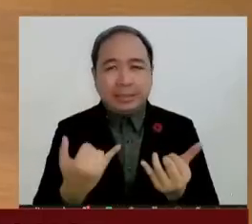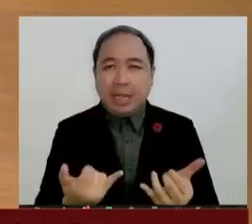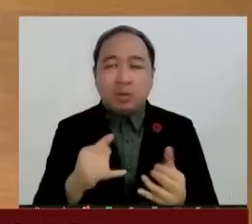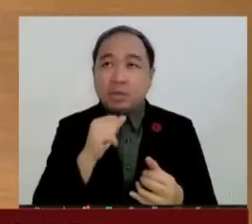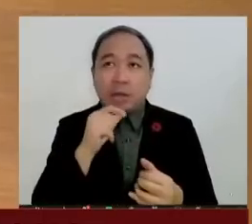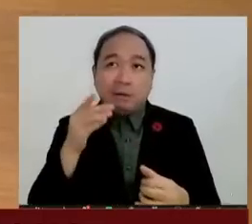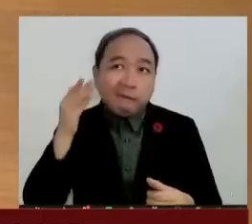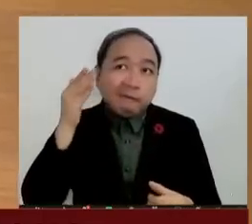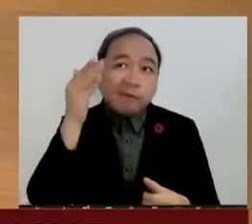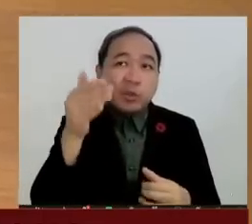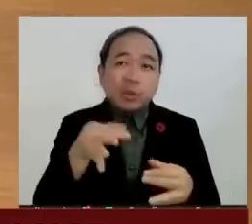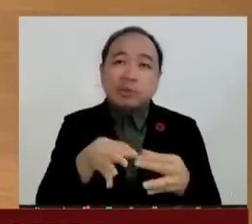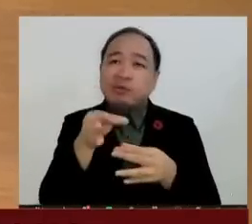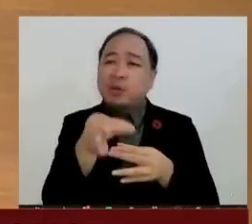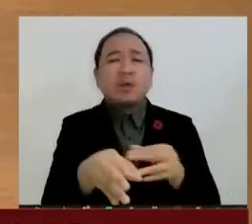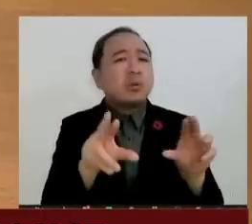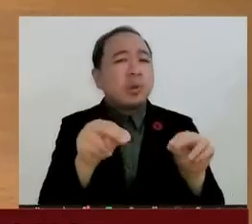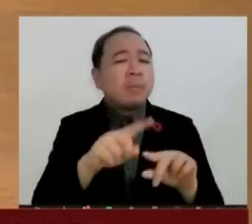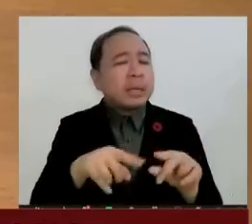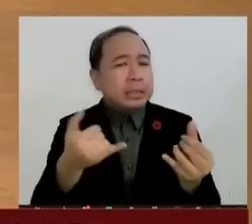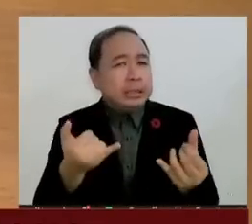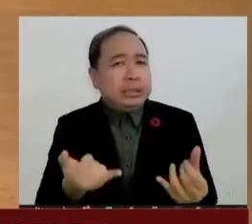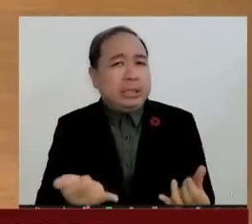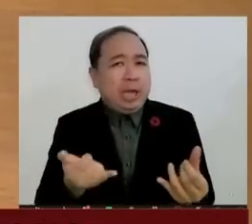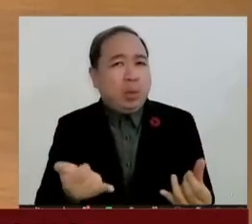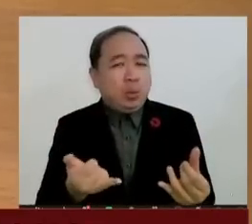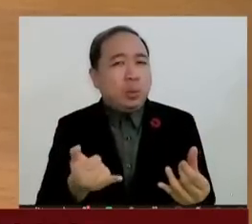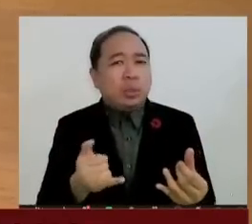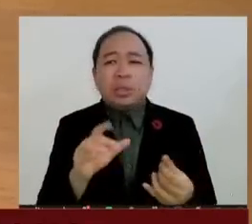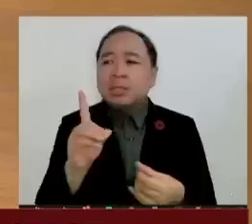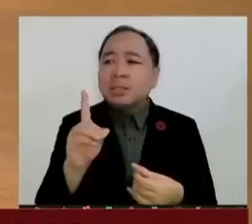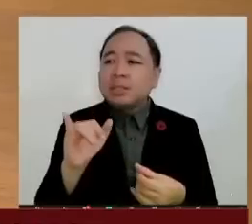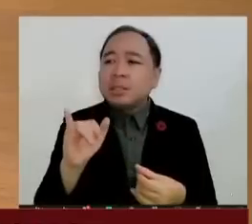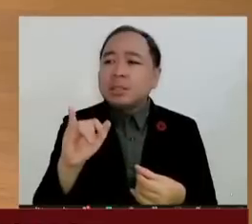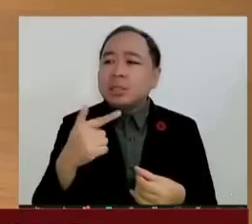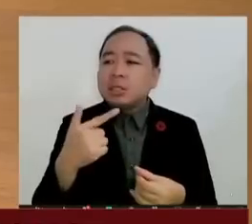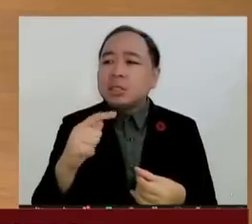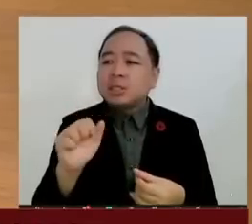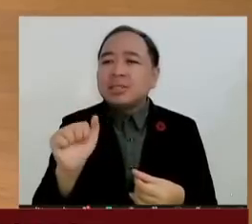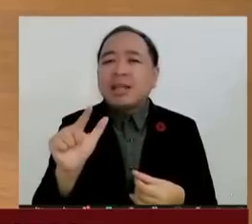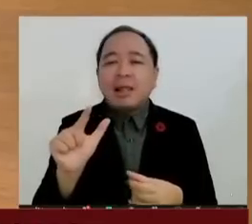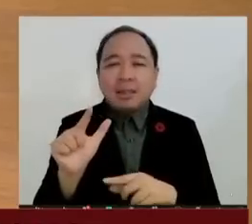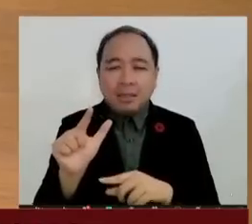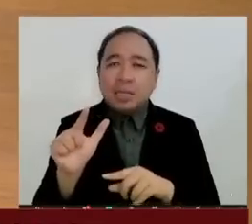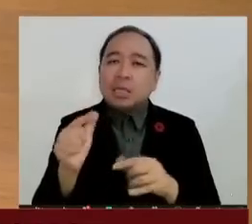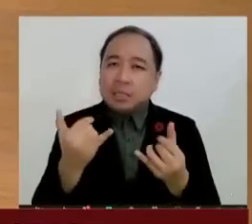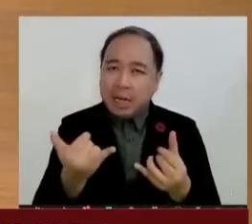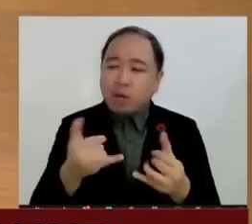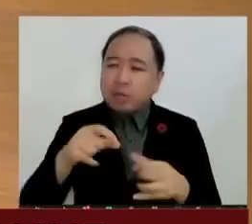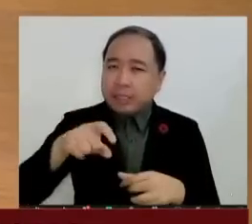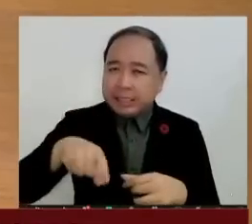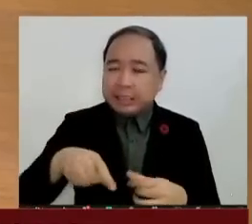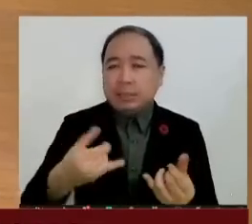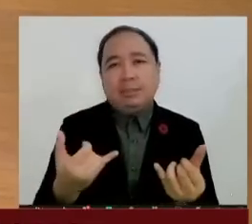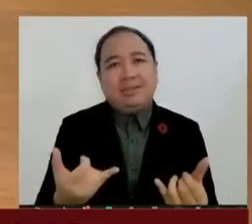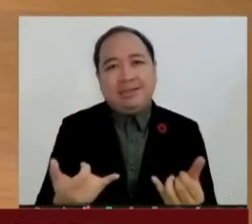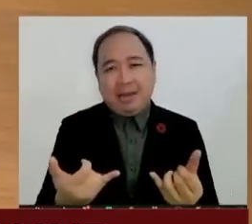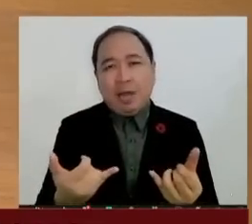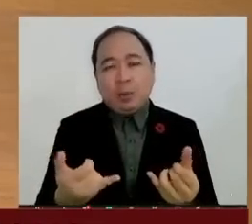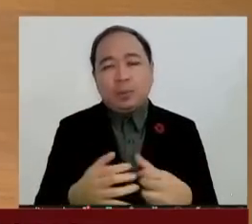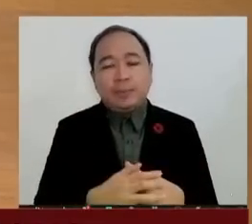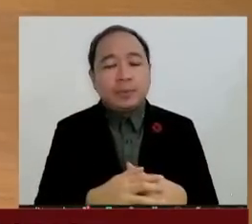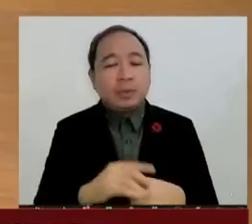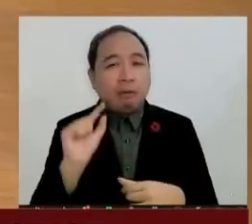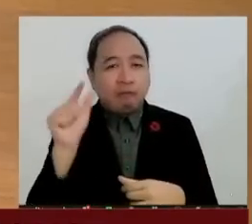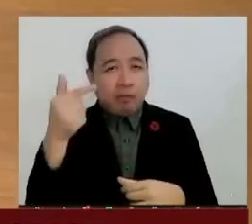not the call of the future, but of the present. It is here, it is needed, and it is needed today. Government must